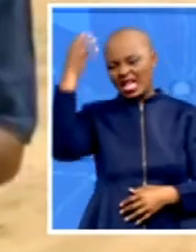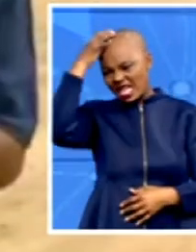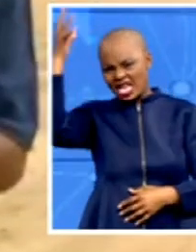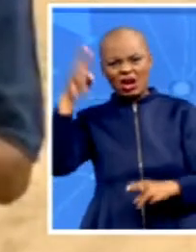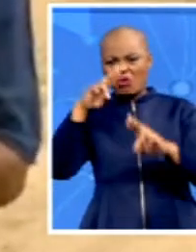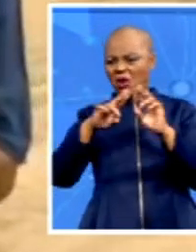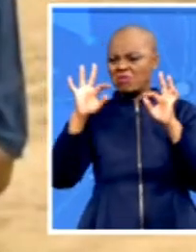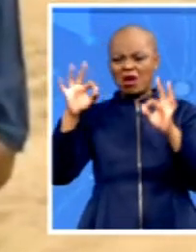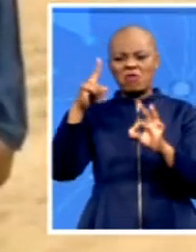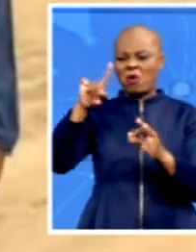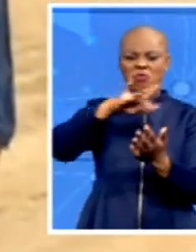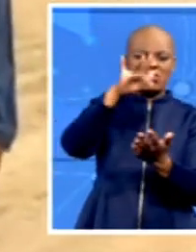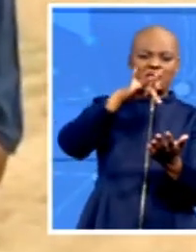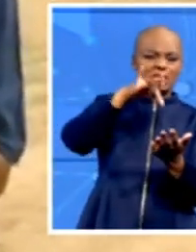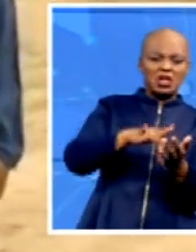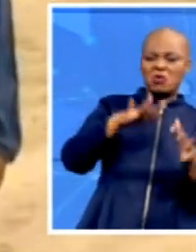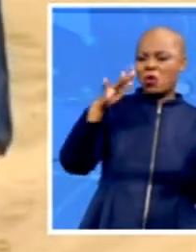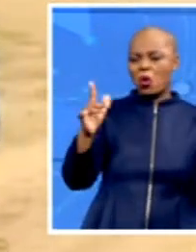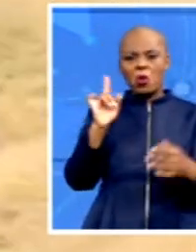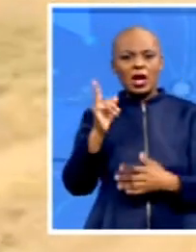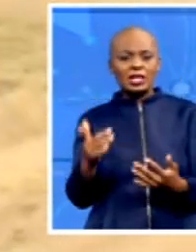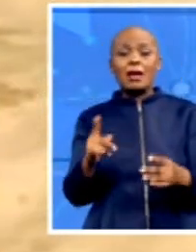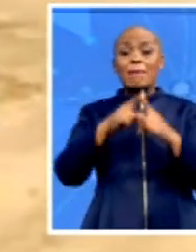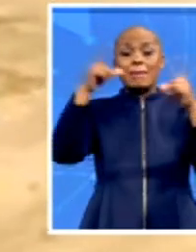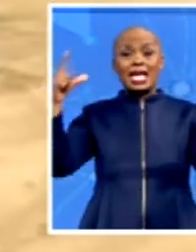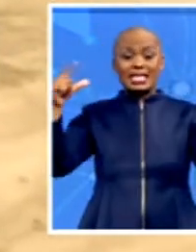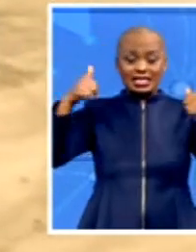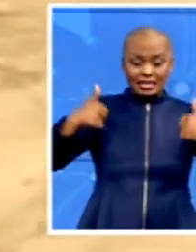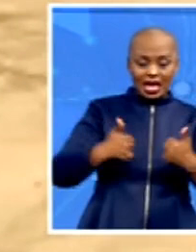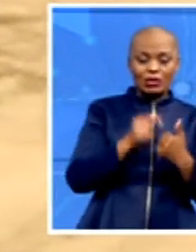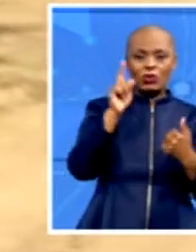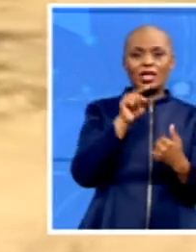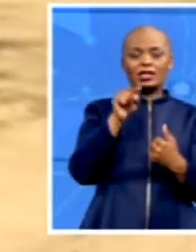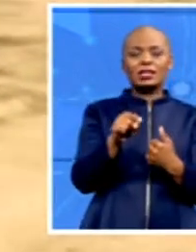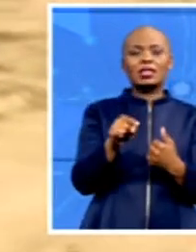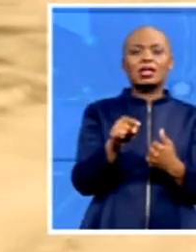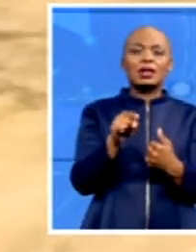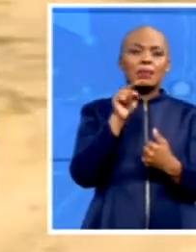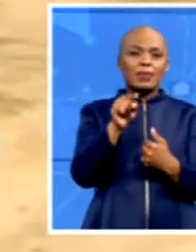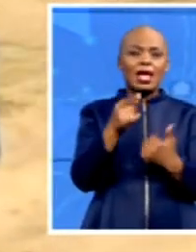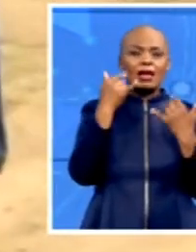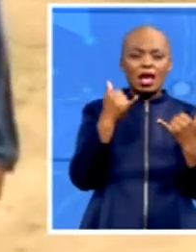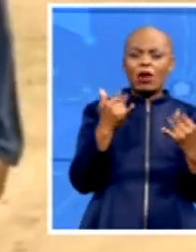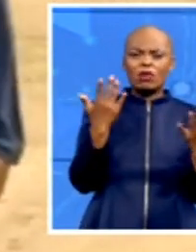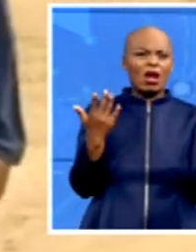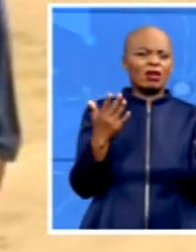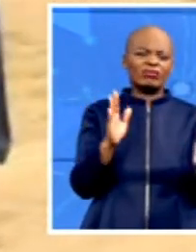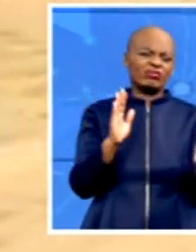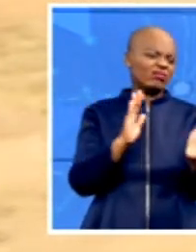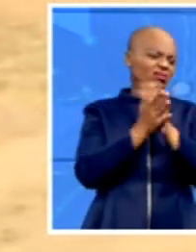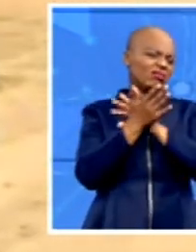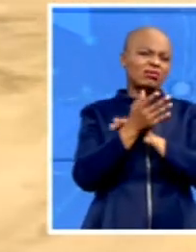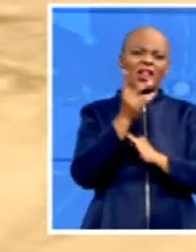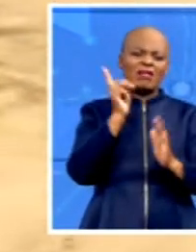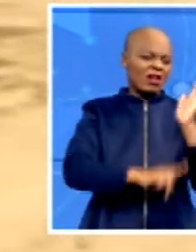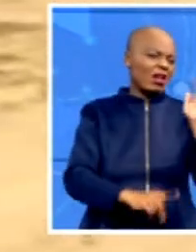different challenges that they can bring are all going to be just defeated because he is the rightful heir to the throne, but also